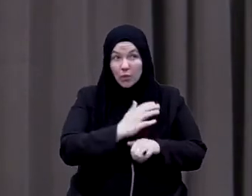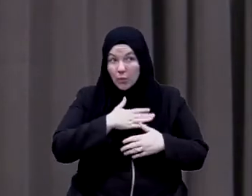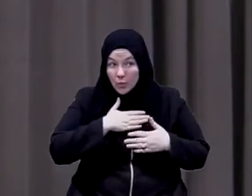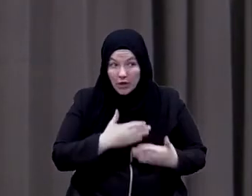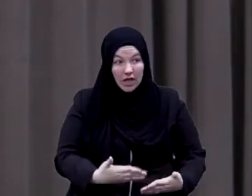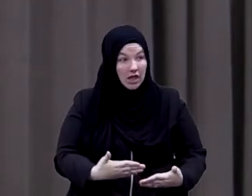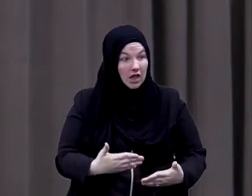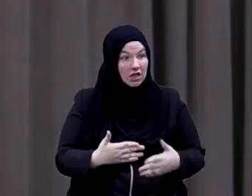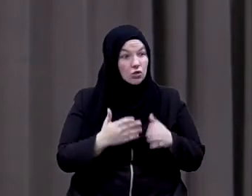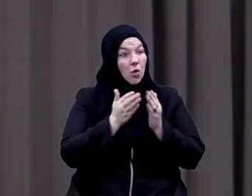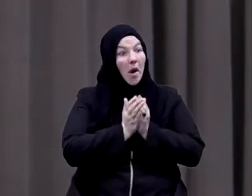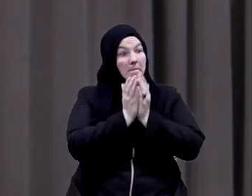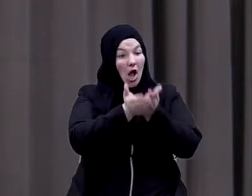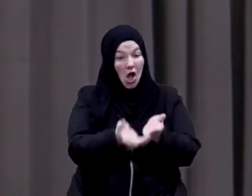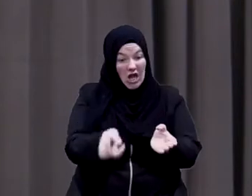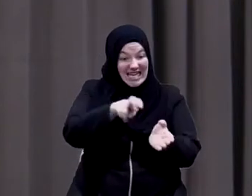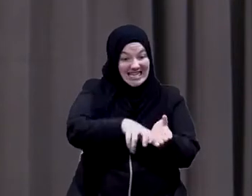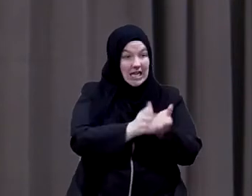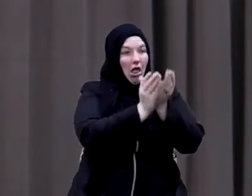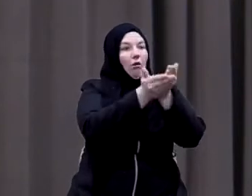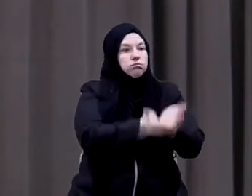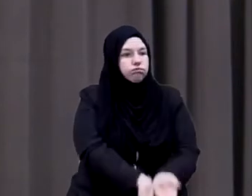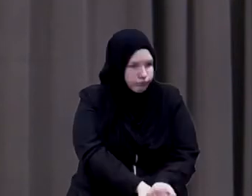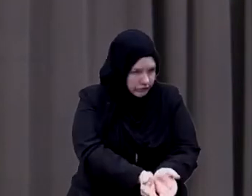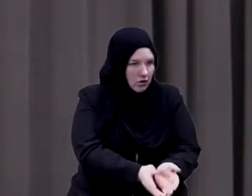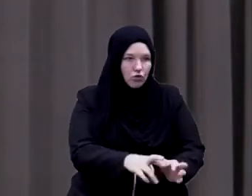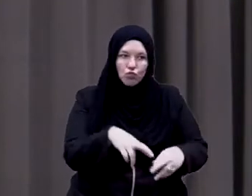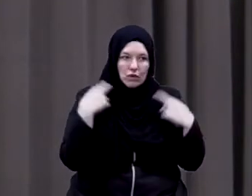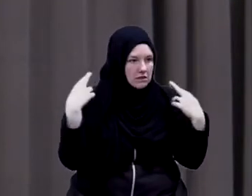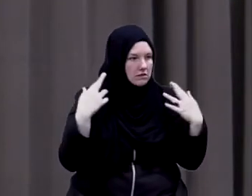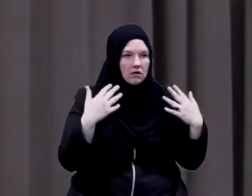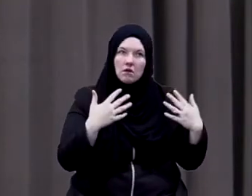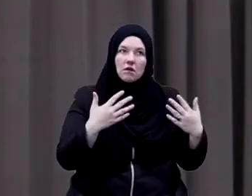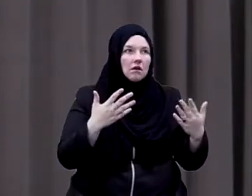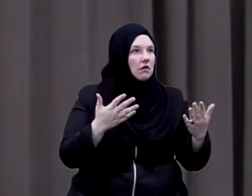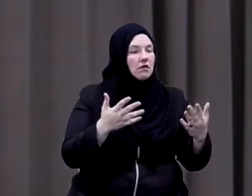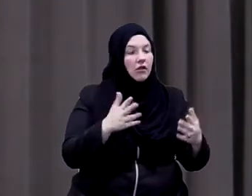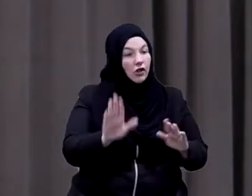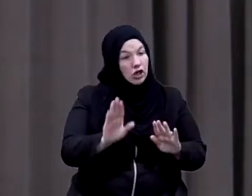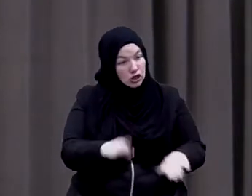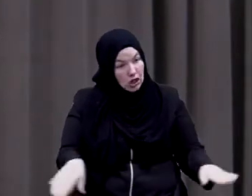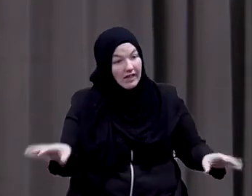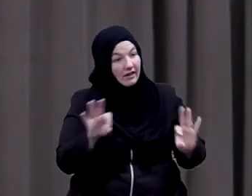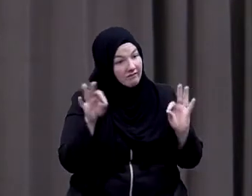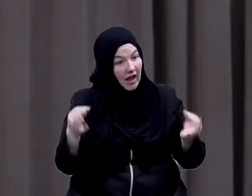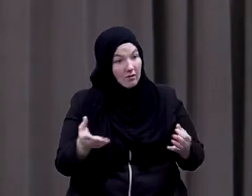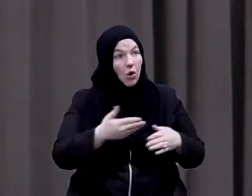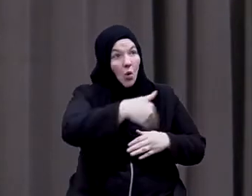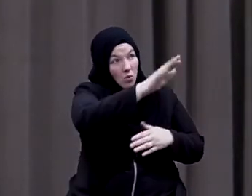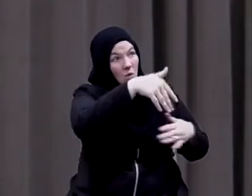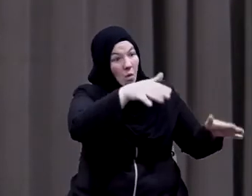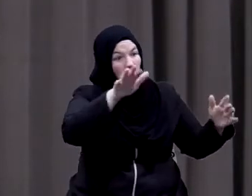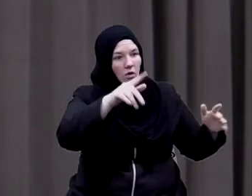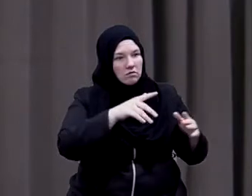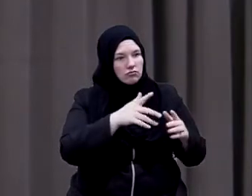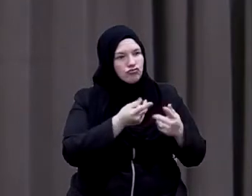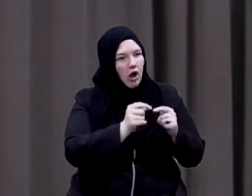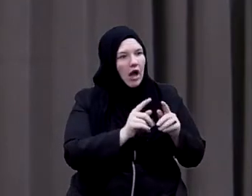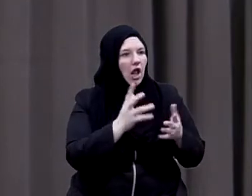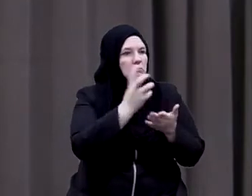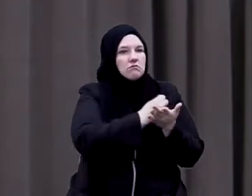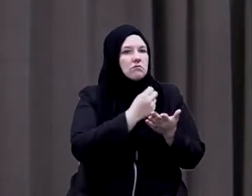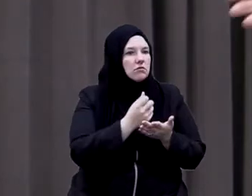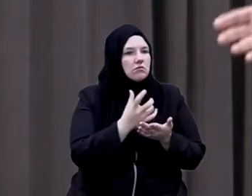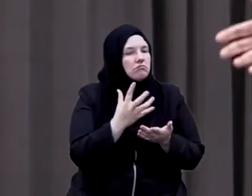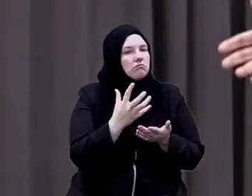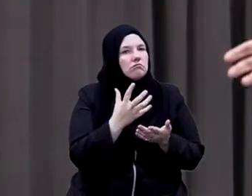in the Mediterranean Sea, risking to drown their children and their family, fleeing